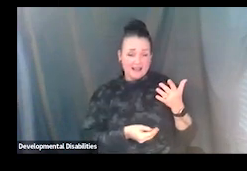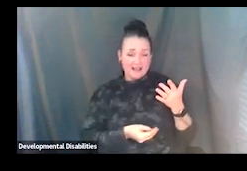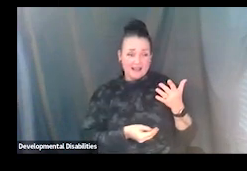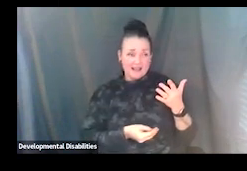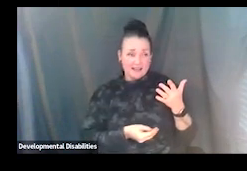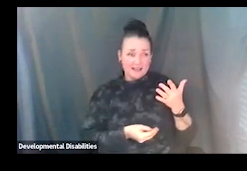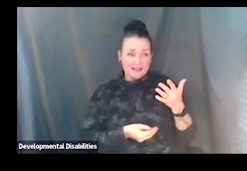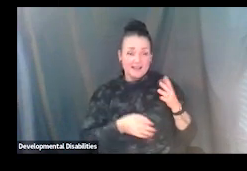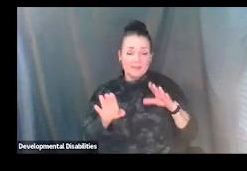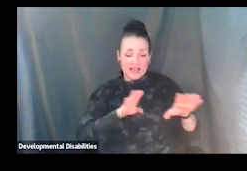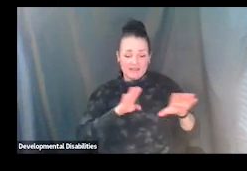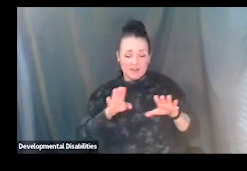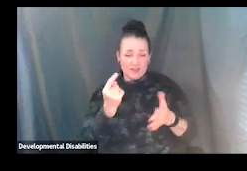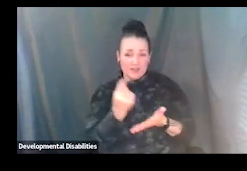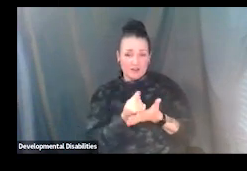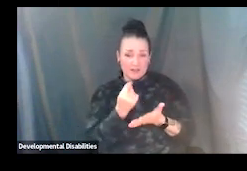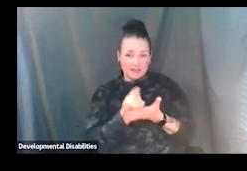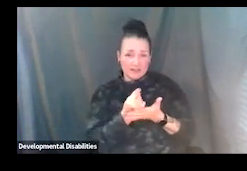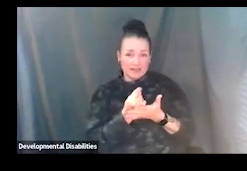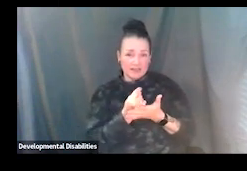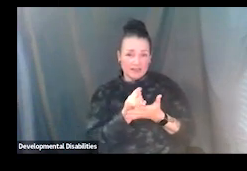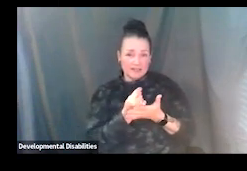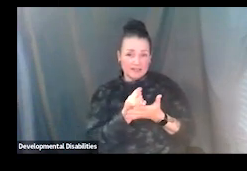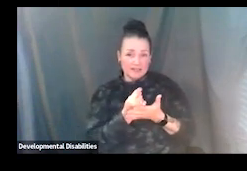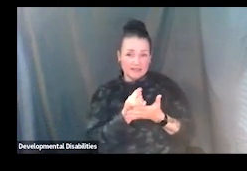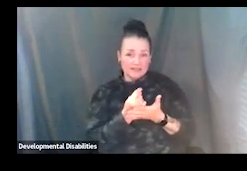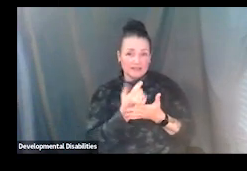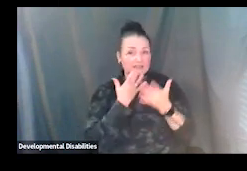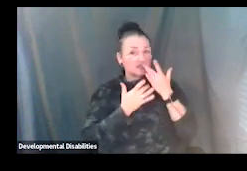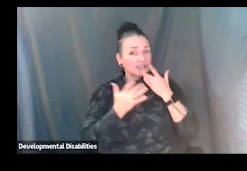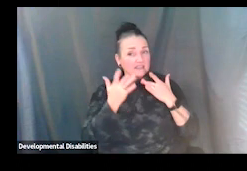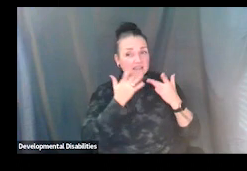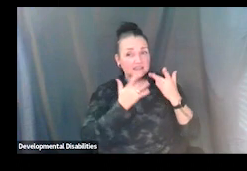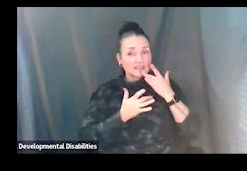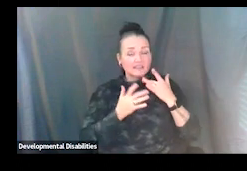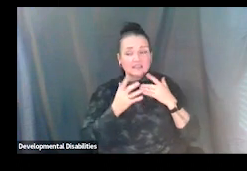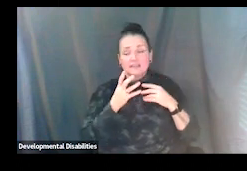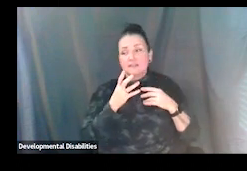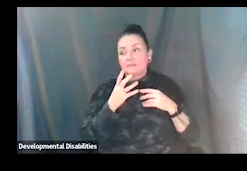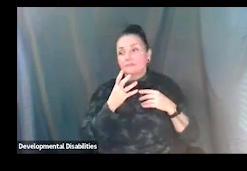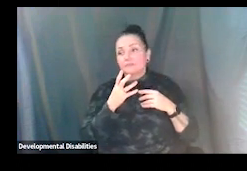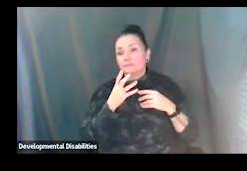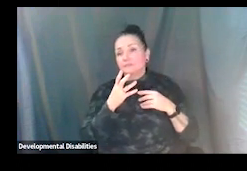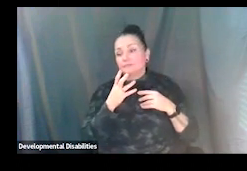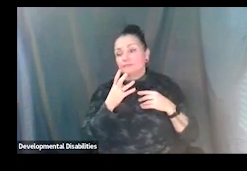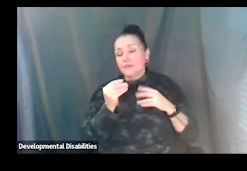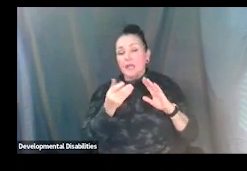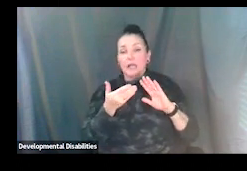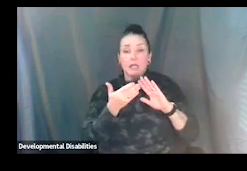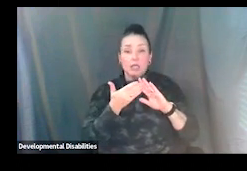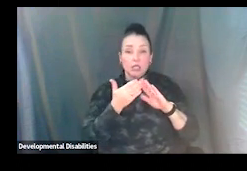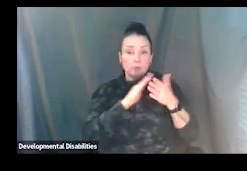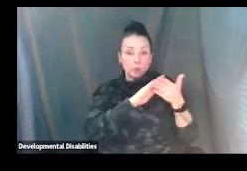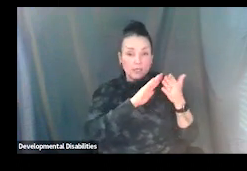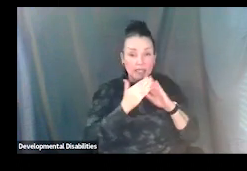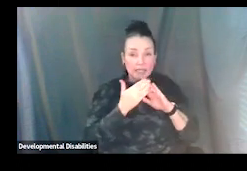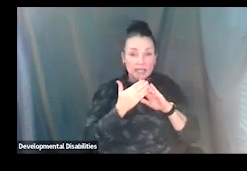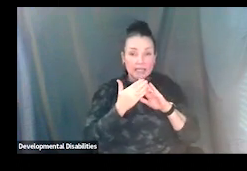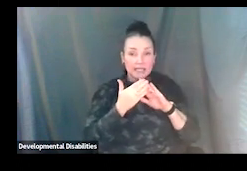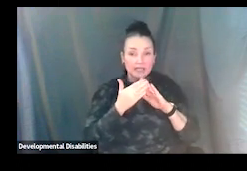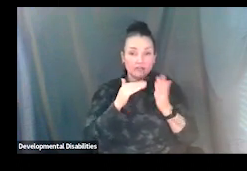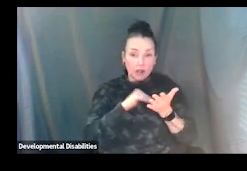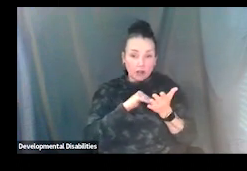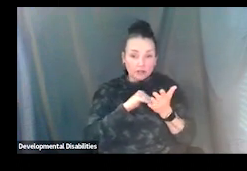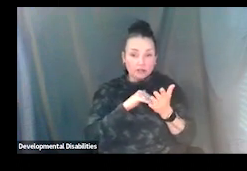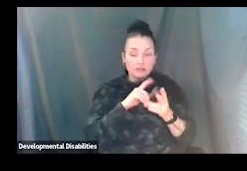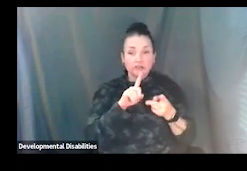So this is what I'm seeing more and more over the last few years, is that the community physicians, I mean, and I'm not talking about pediatricians necessarily, but family